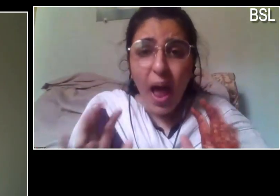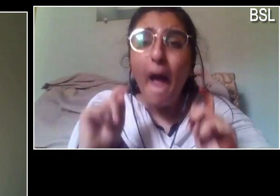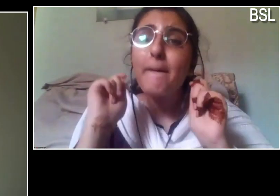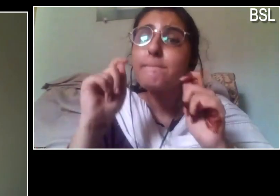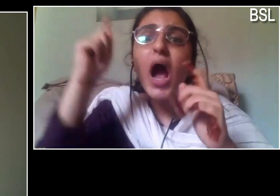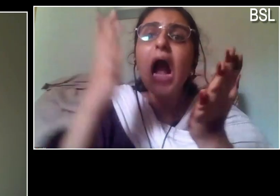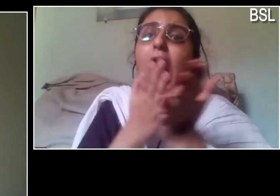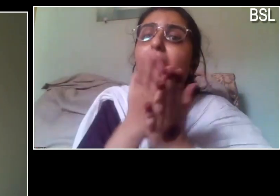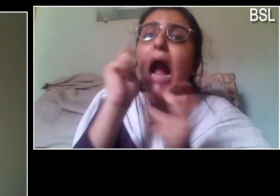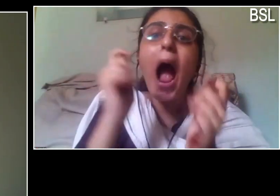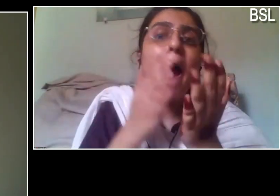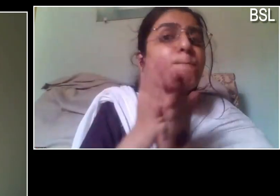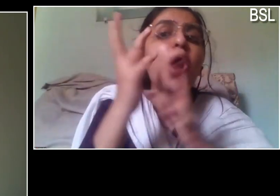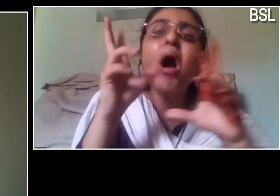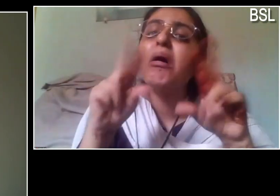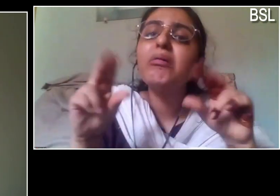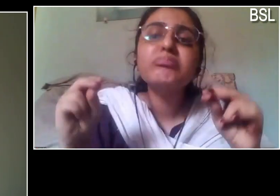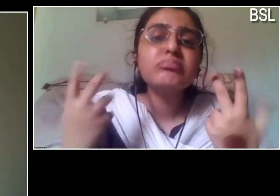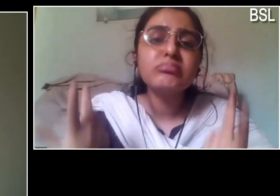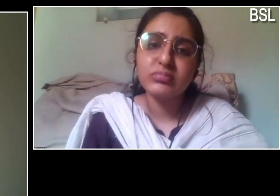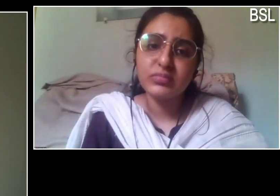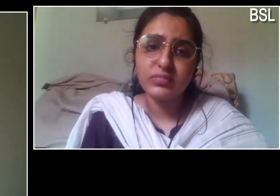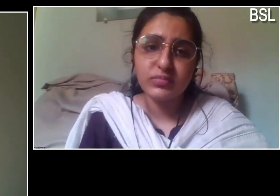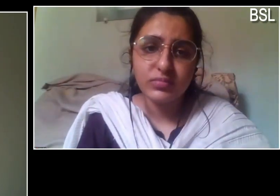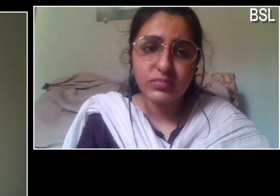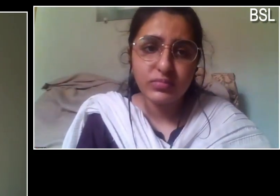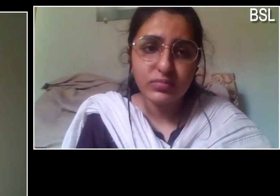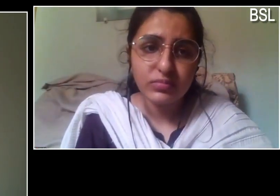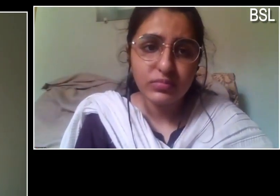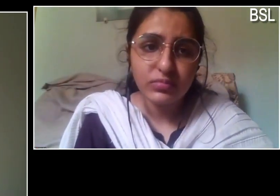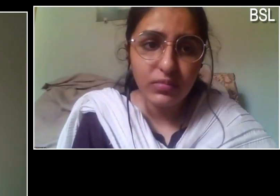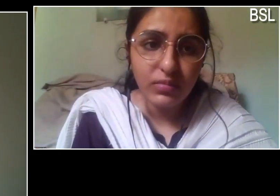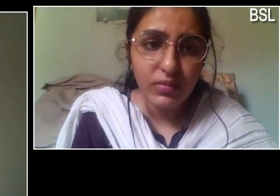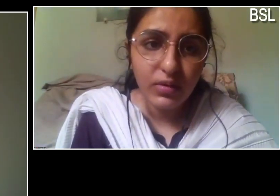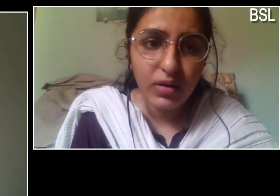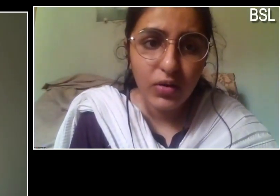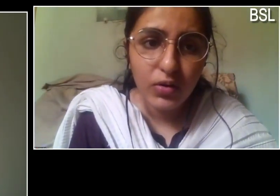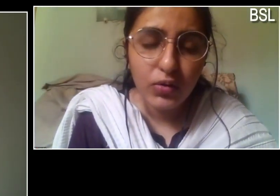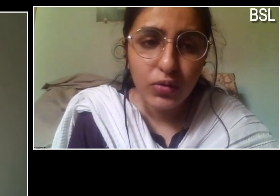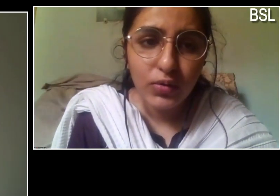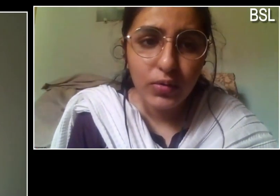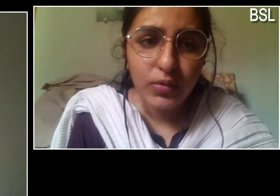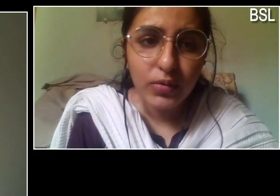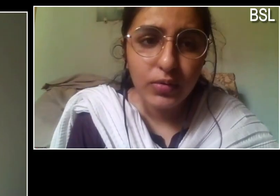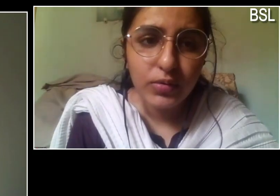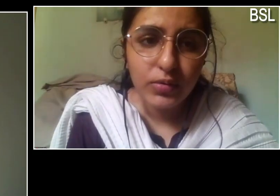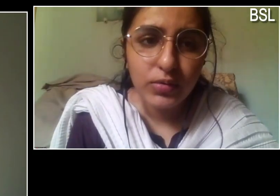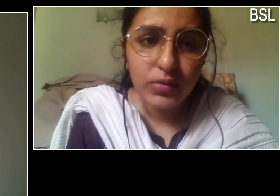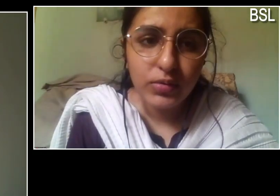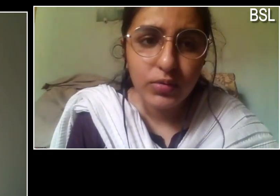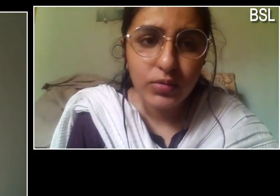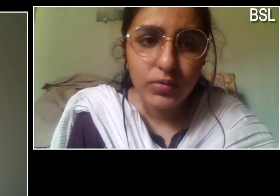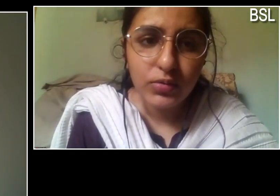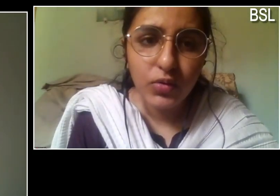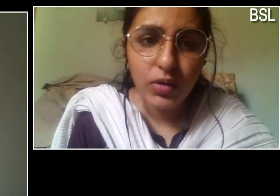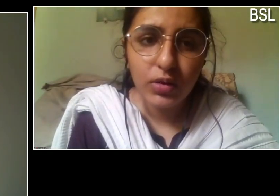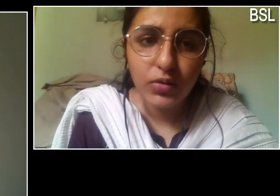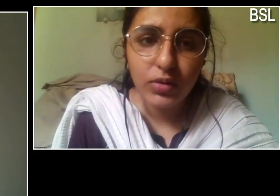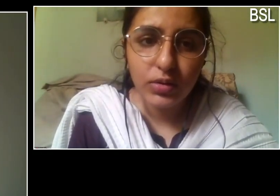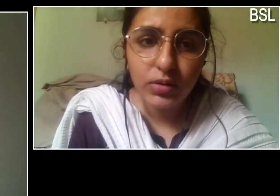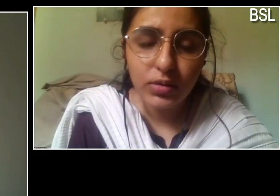our country signed the UN Convention on the Rights of Persons with Disabilities. We've been